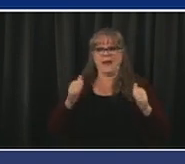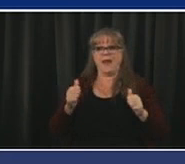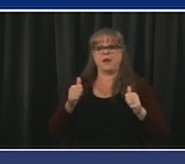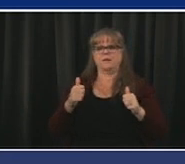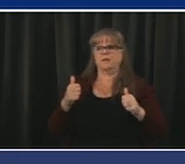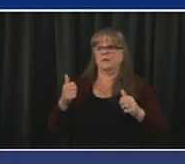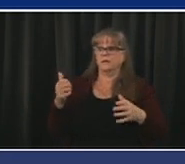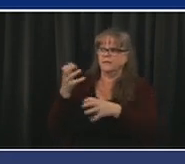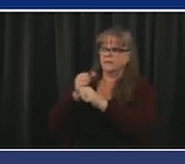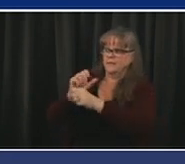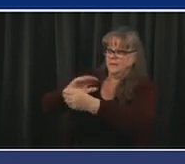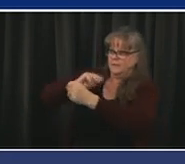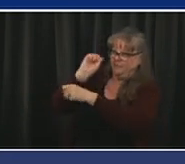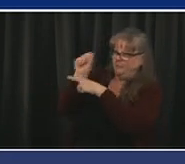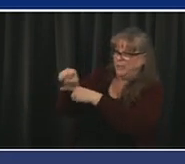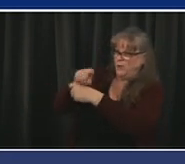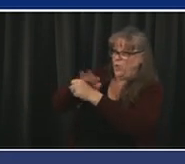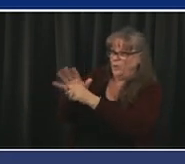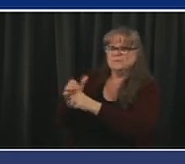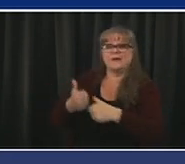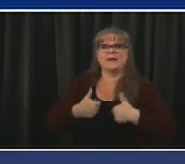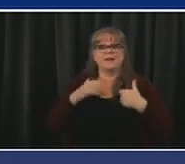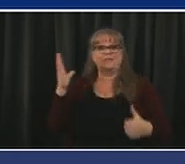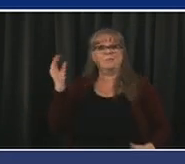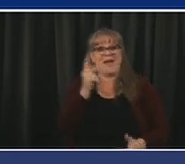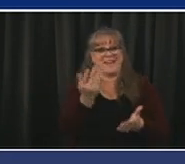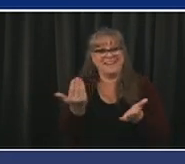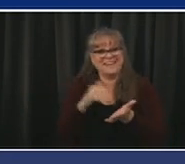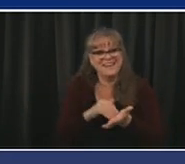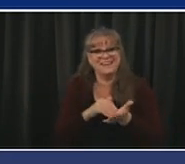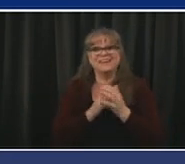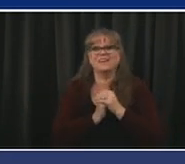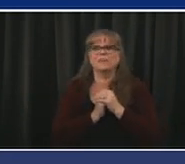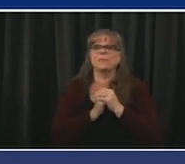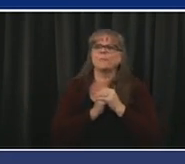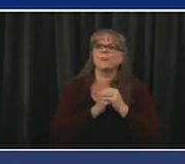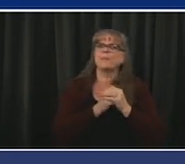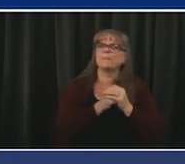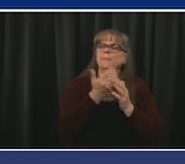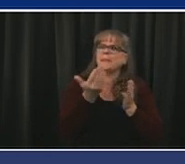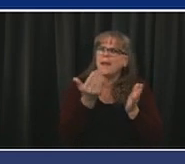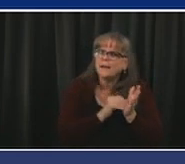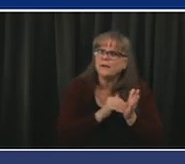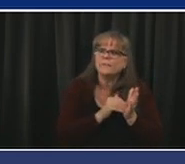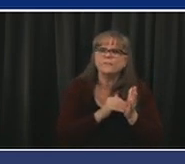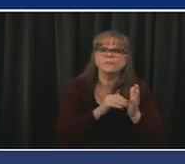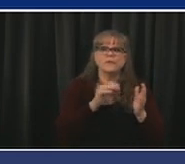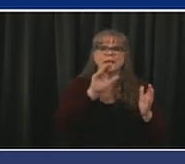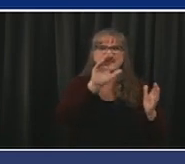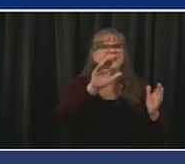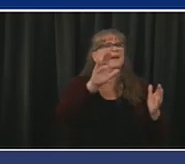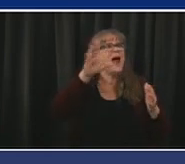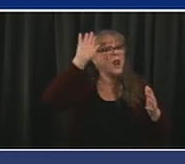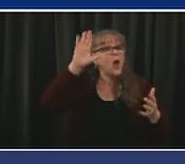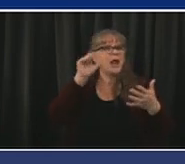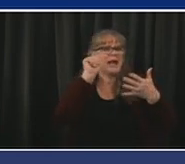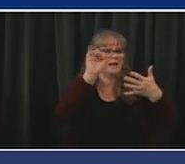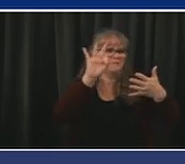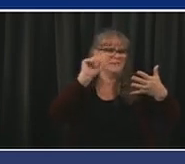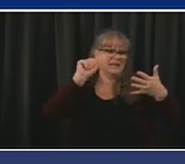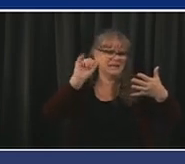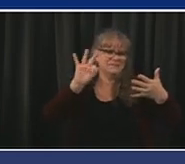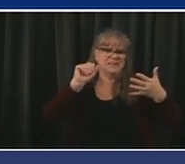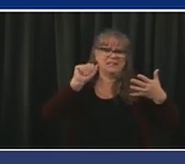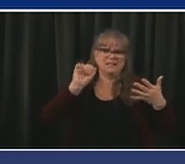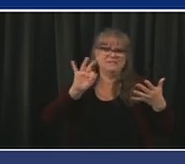look, this has a lot of moving pieces. We're aiming for simplification, which is why this is the last piece of the phasing. It simply goes to